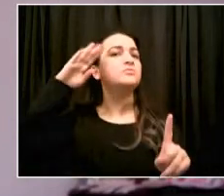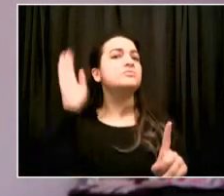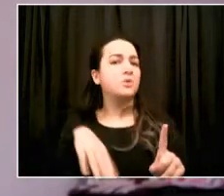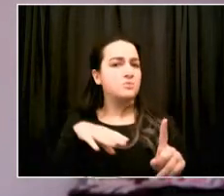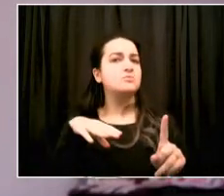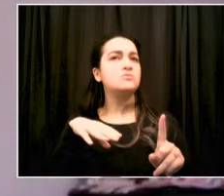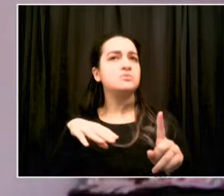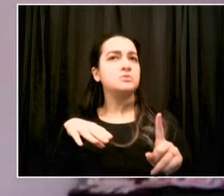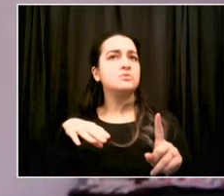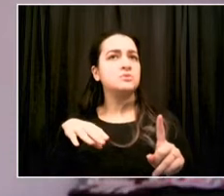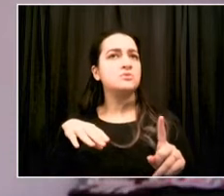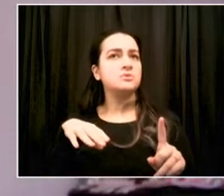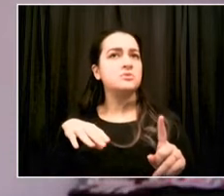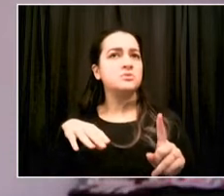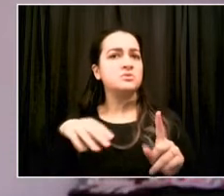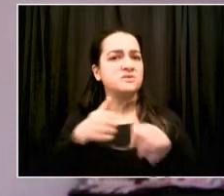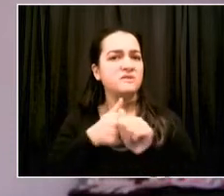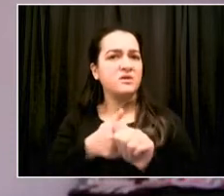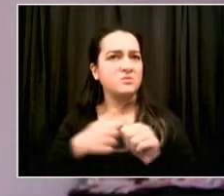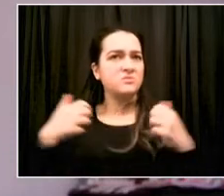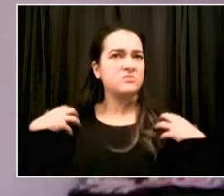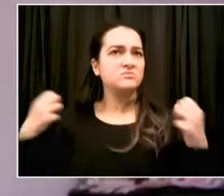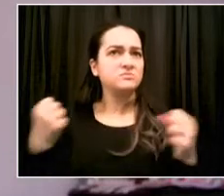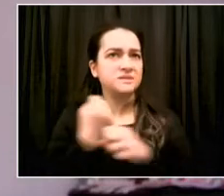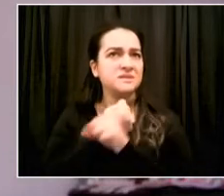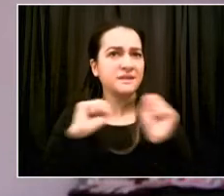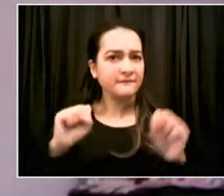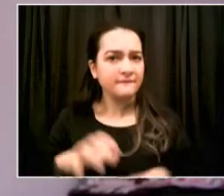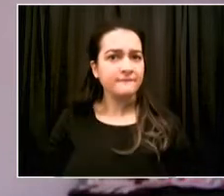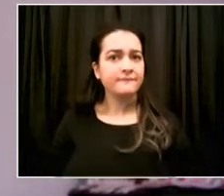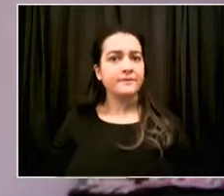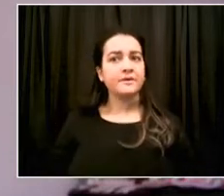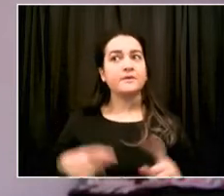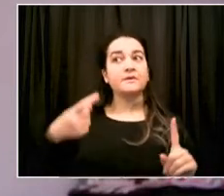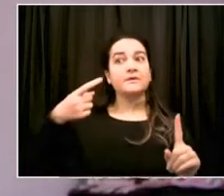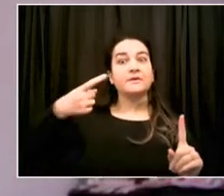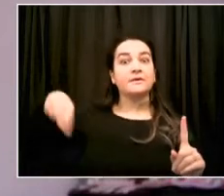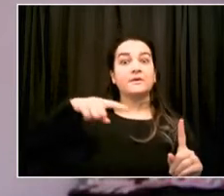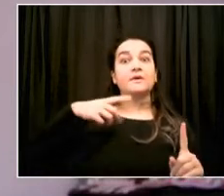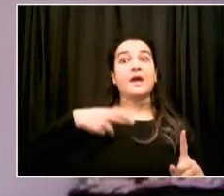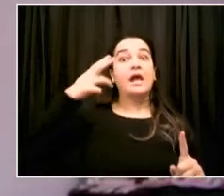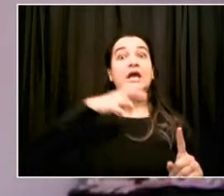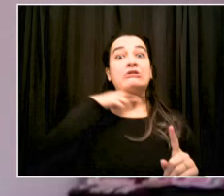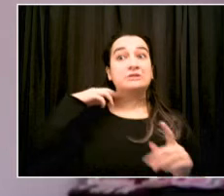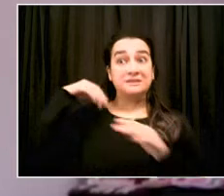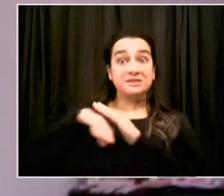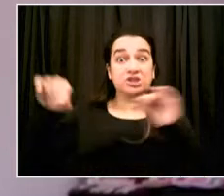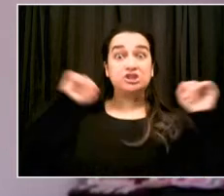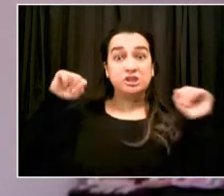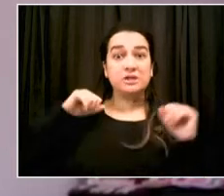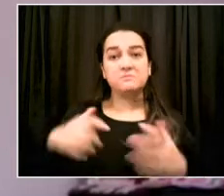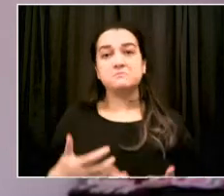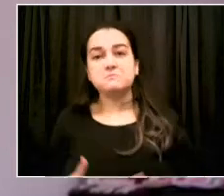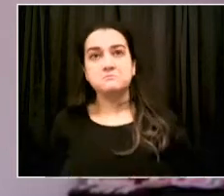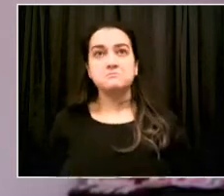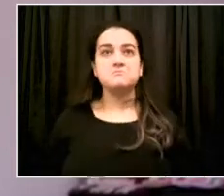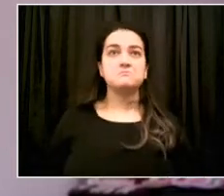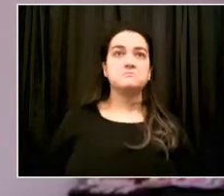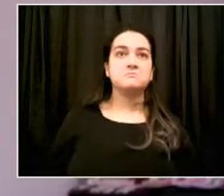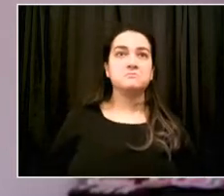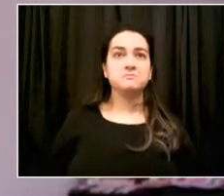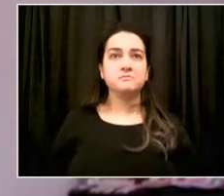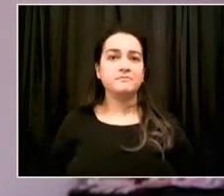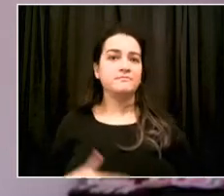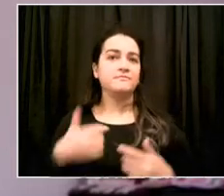fitness classes relates to the fact that there are settings in which it is difficult to remain wearing